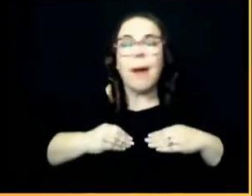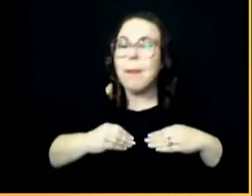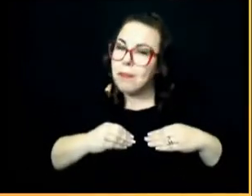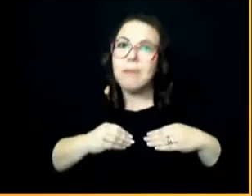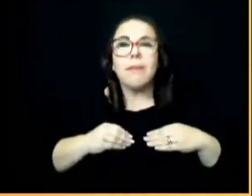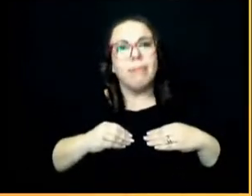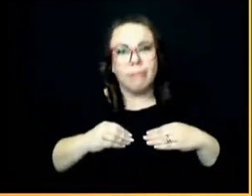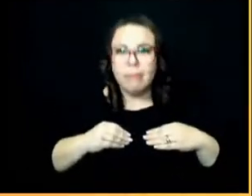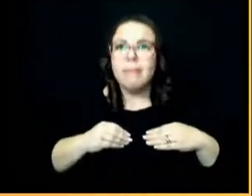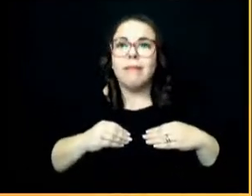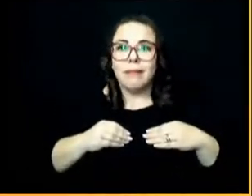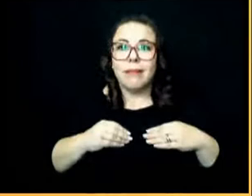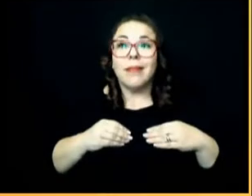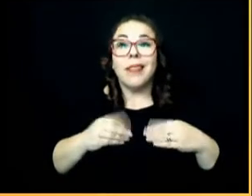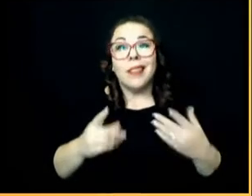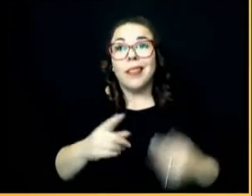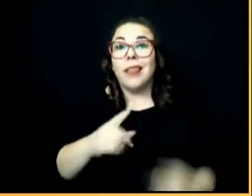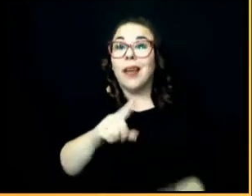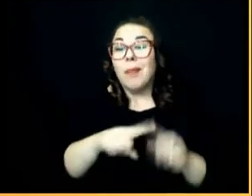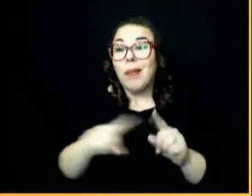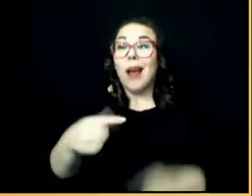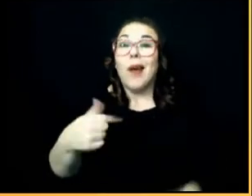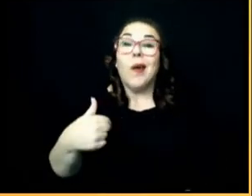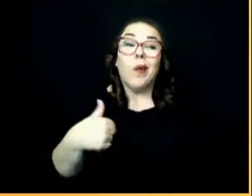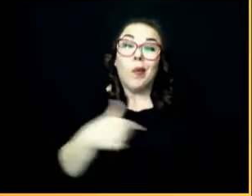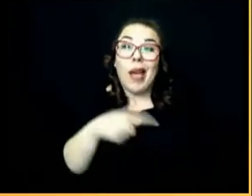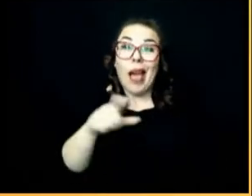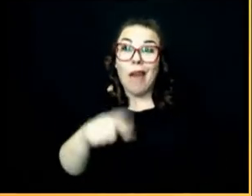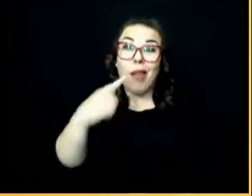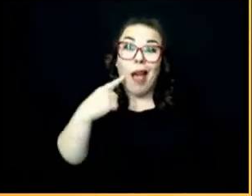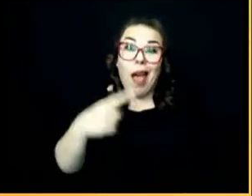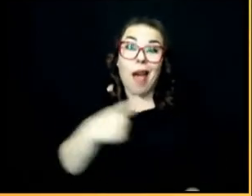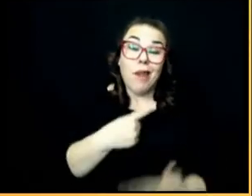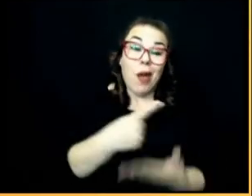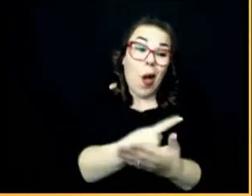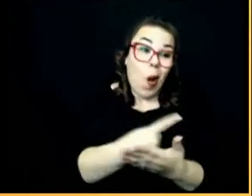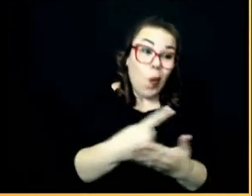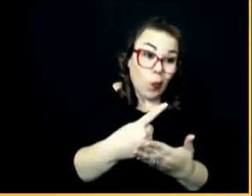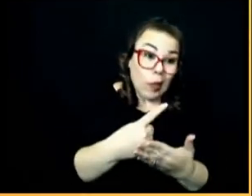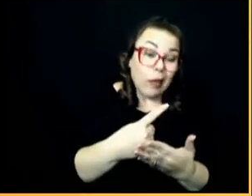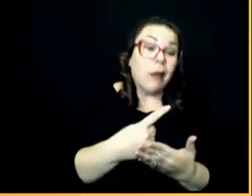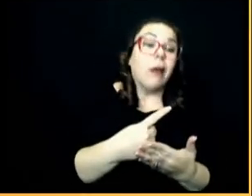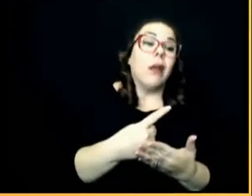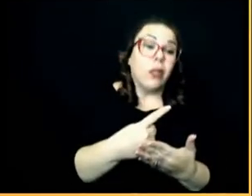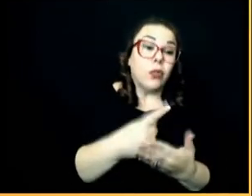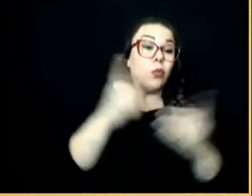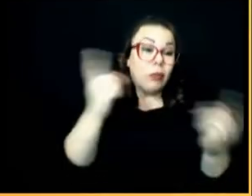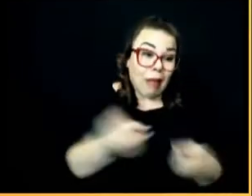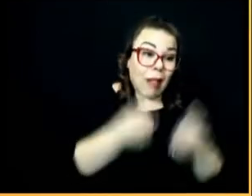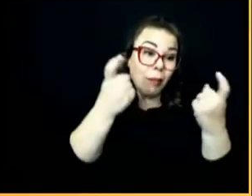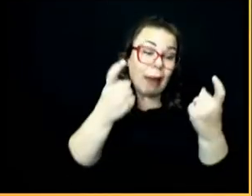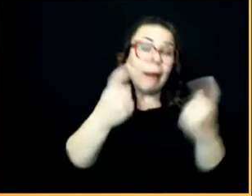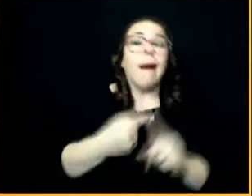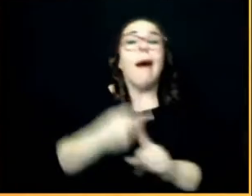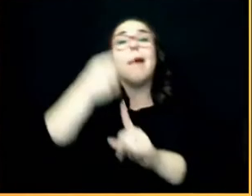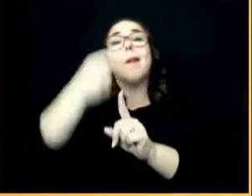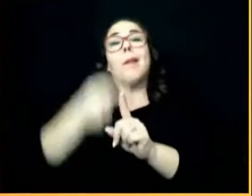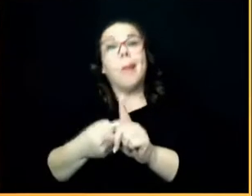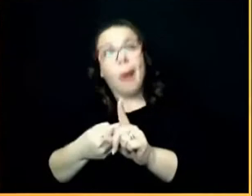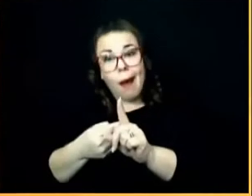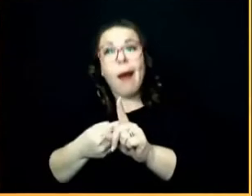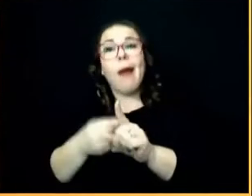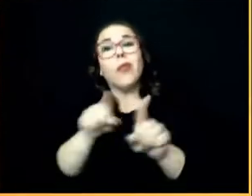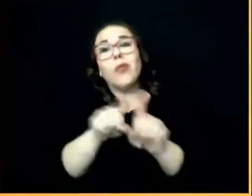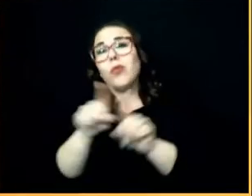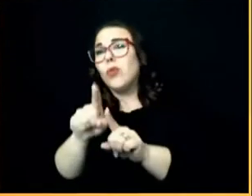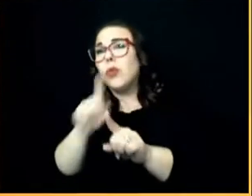have a week to commemorate that and a month to make that point. And of course, the day that underscores that so many people don't